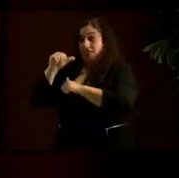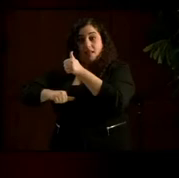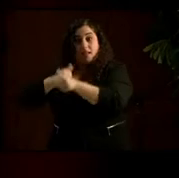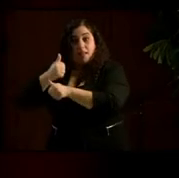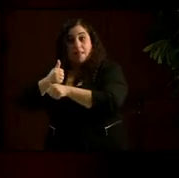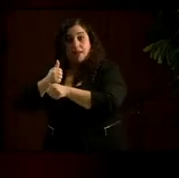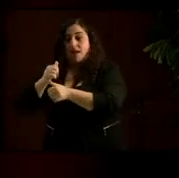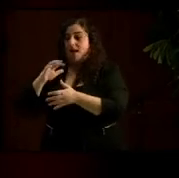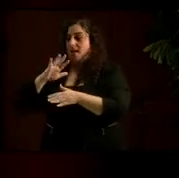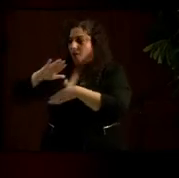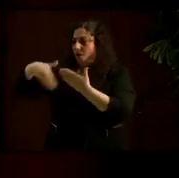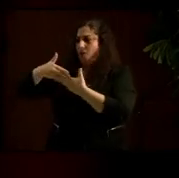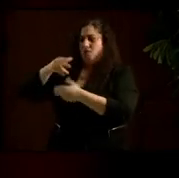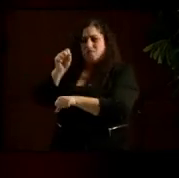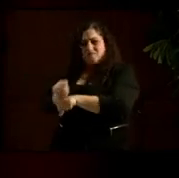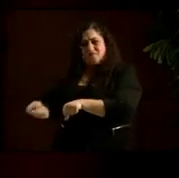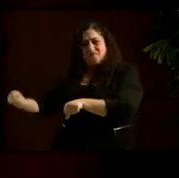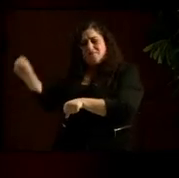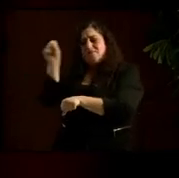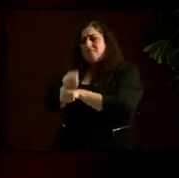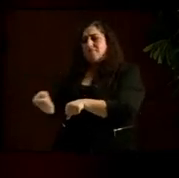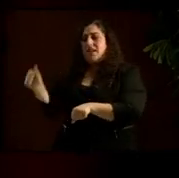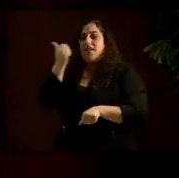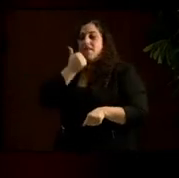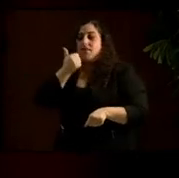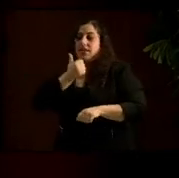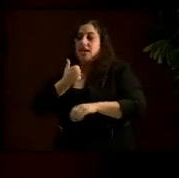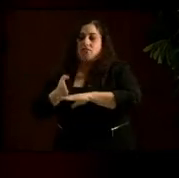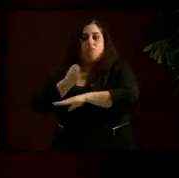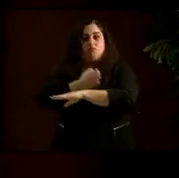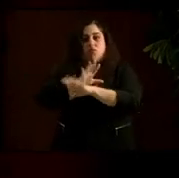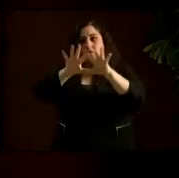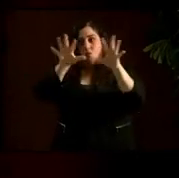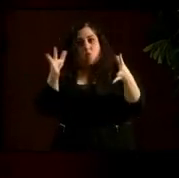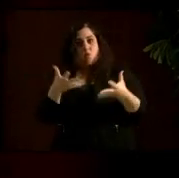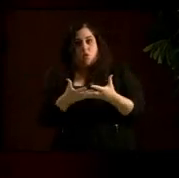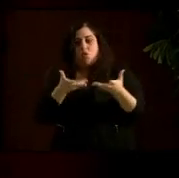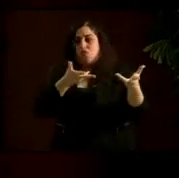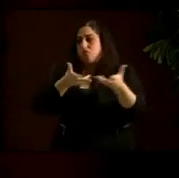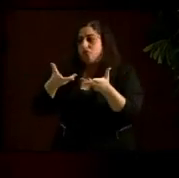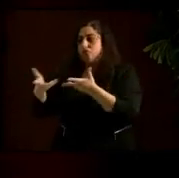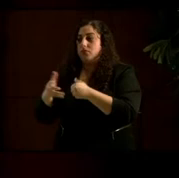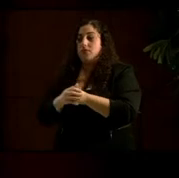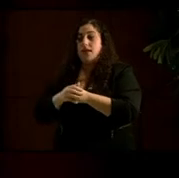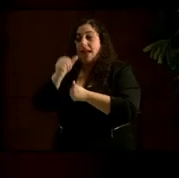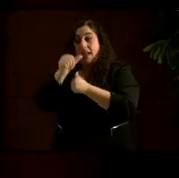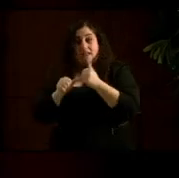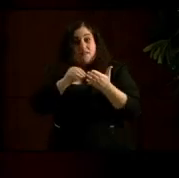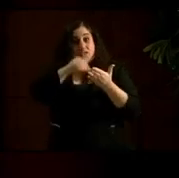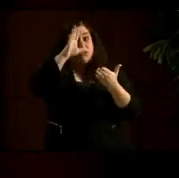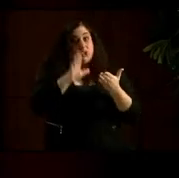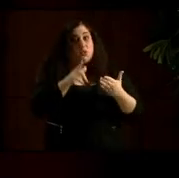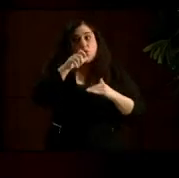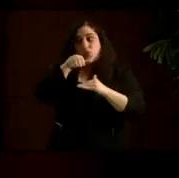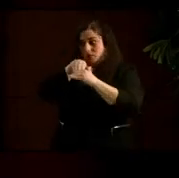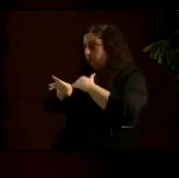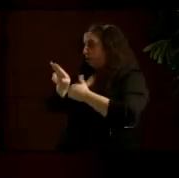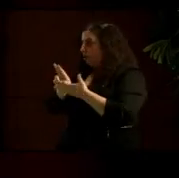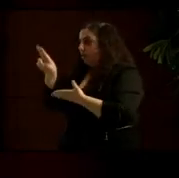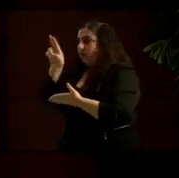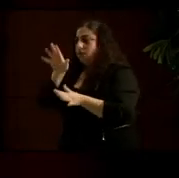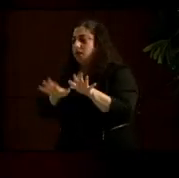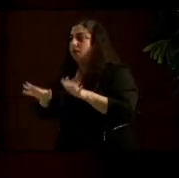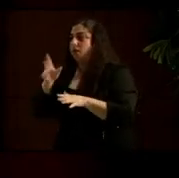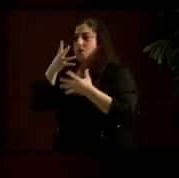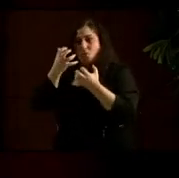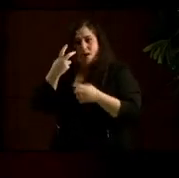day. We work to see every student who steps into our campus graduate with a passion, motivation, and skills they